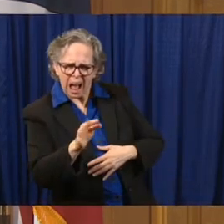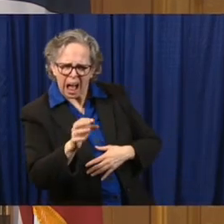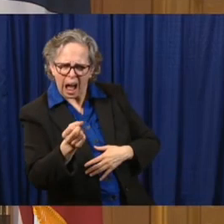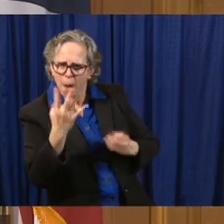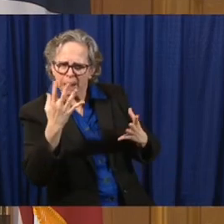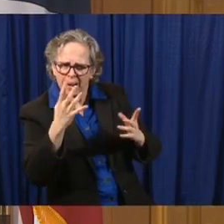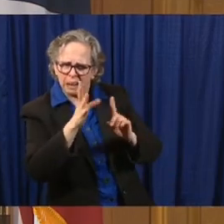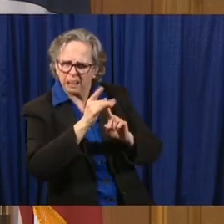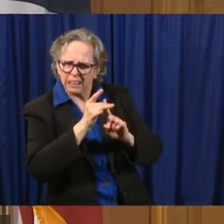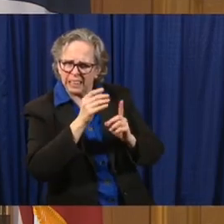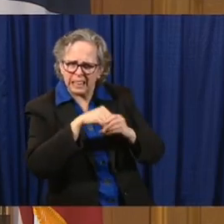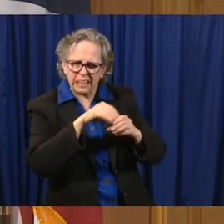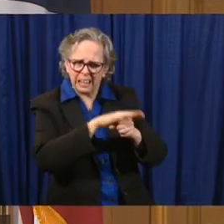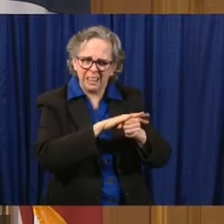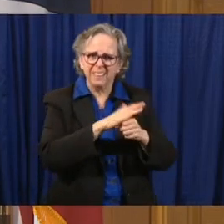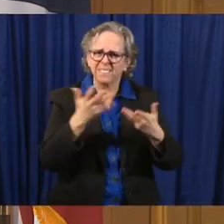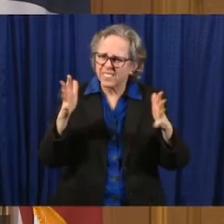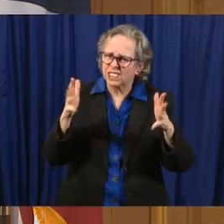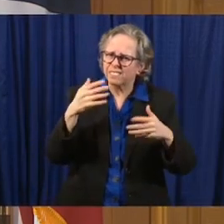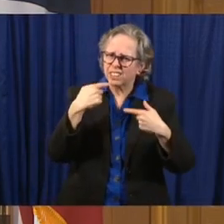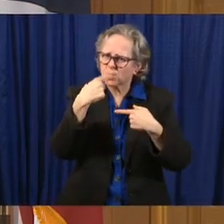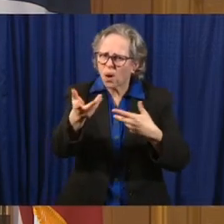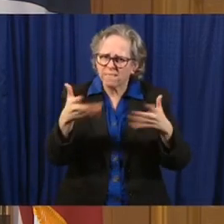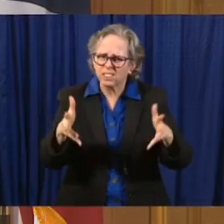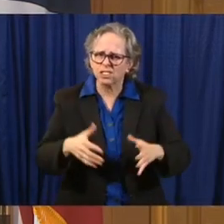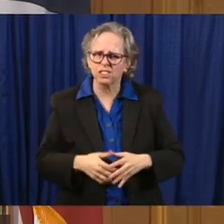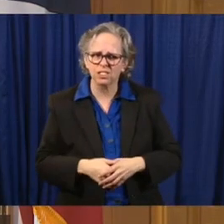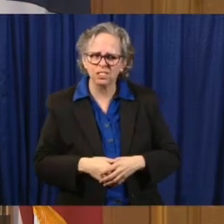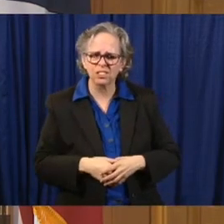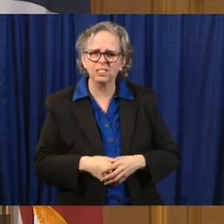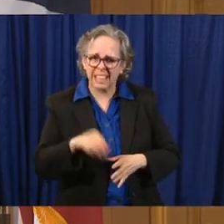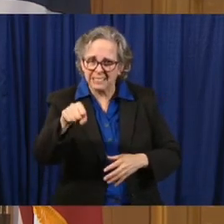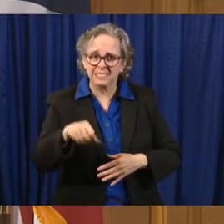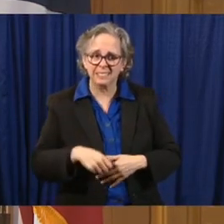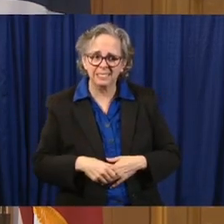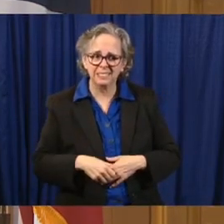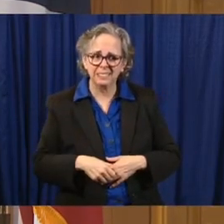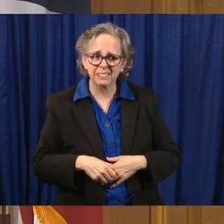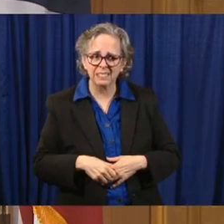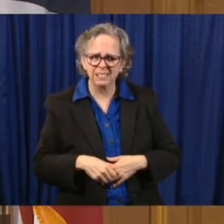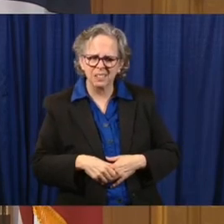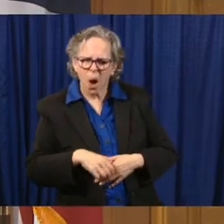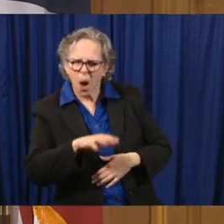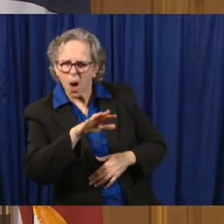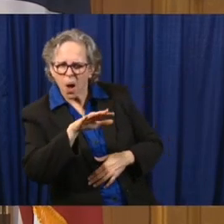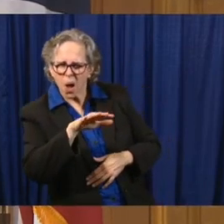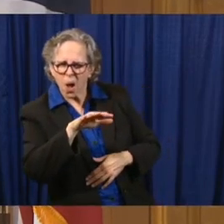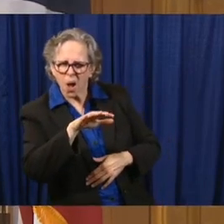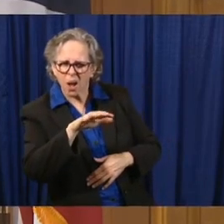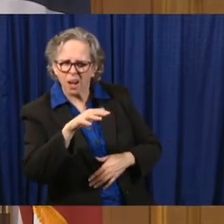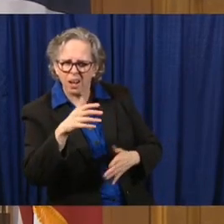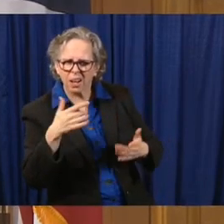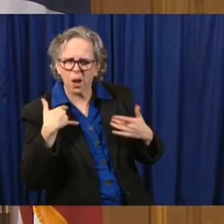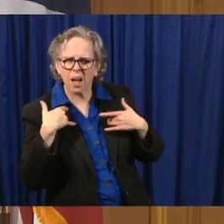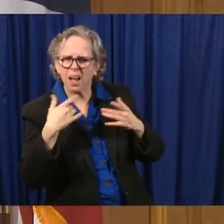the legalities of it at all, frankly. Okay, but the right to know does not extend to the number of cases at each